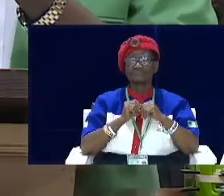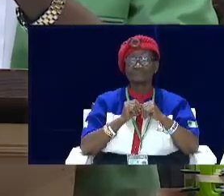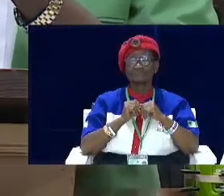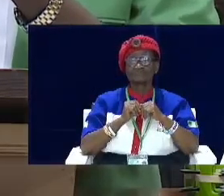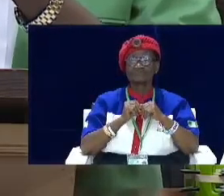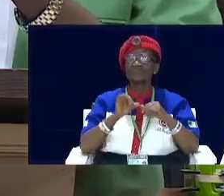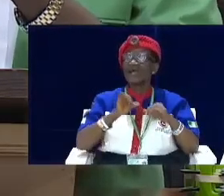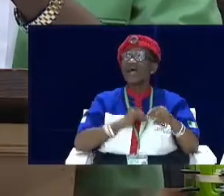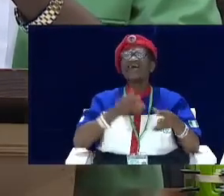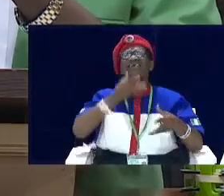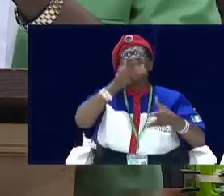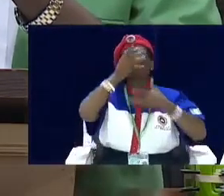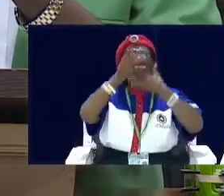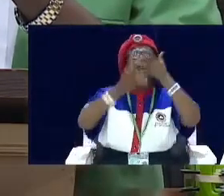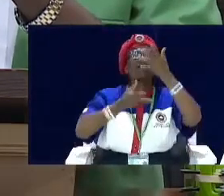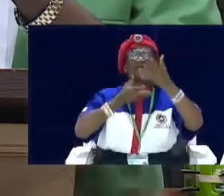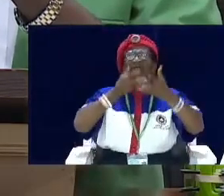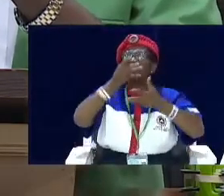cry to Him.